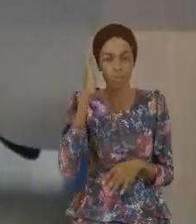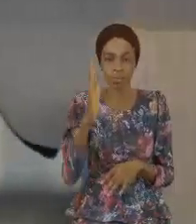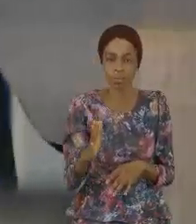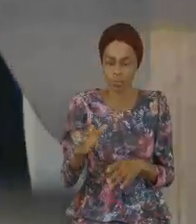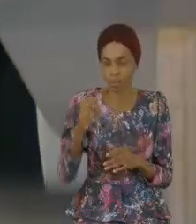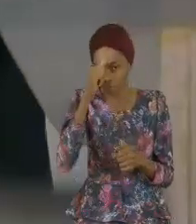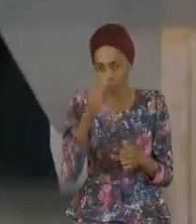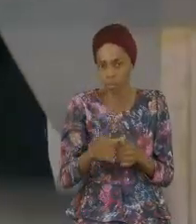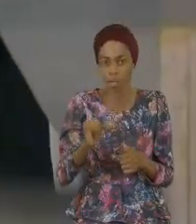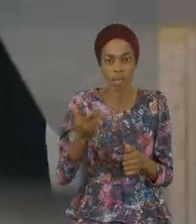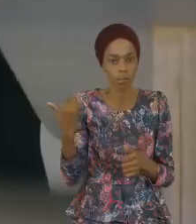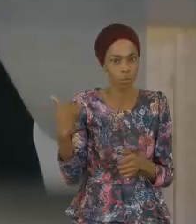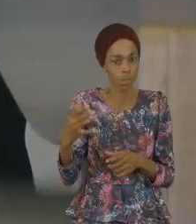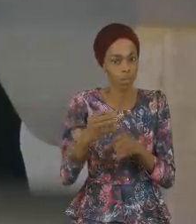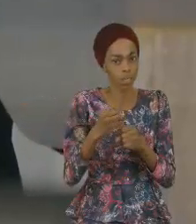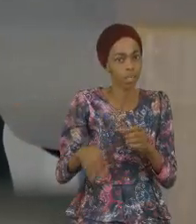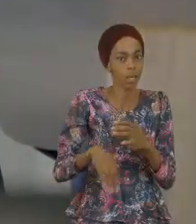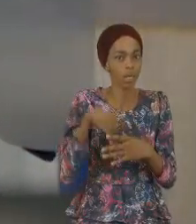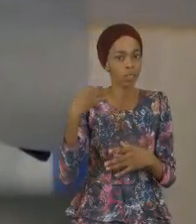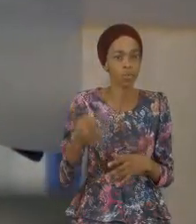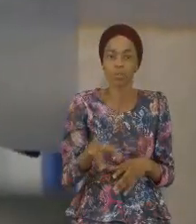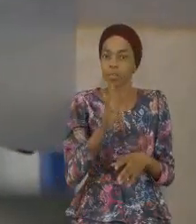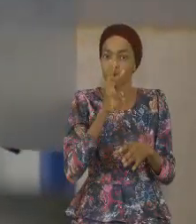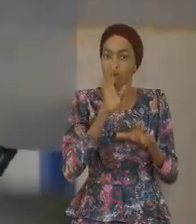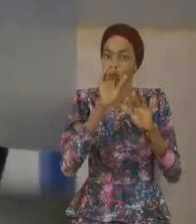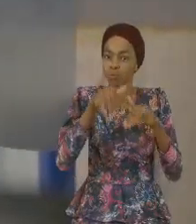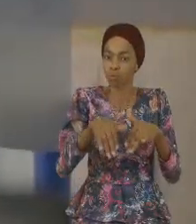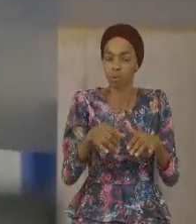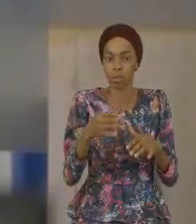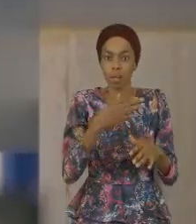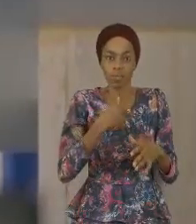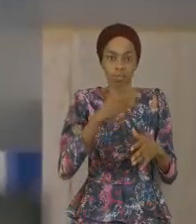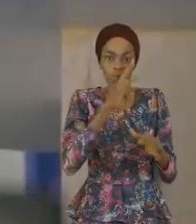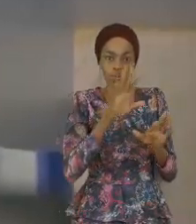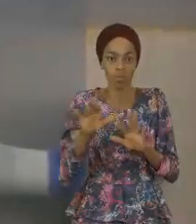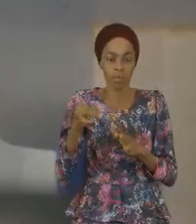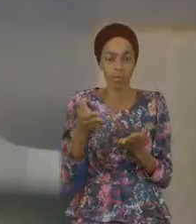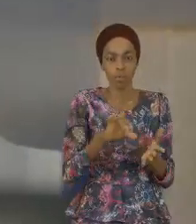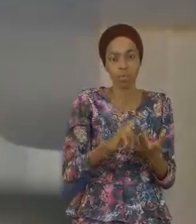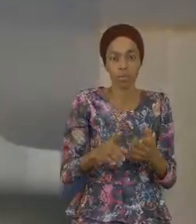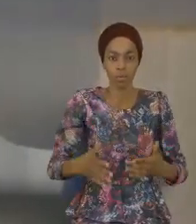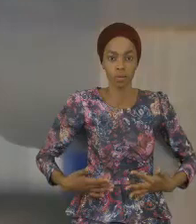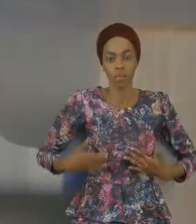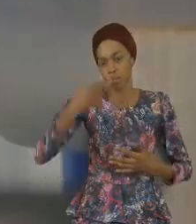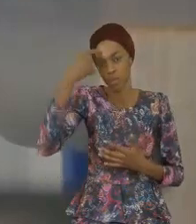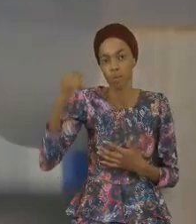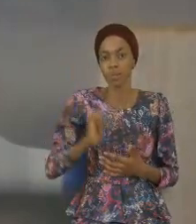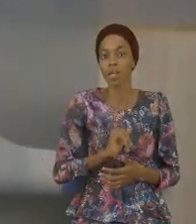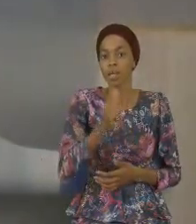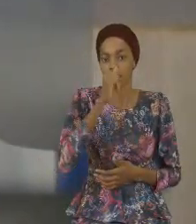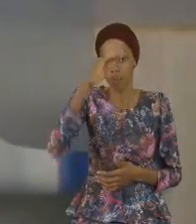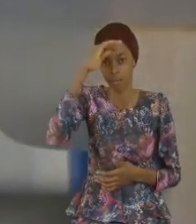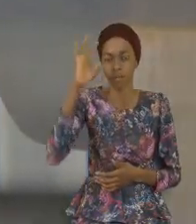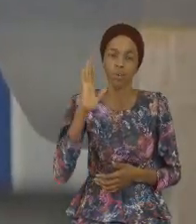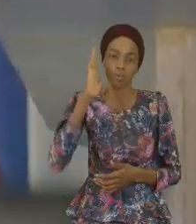ocean and the river of death to come alive, because I am a man of destiny.